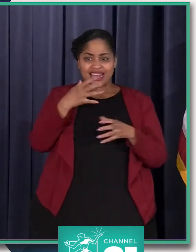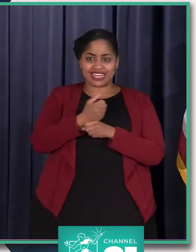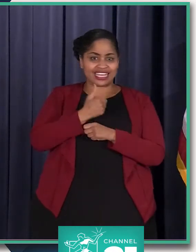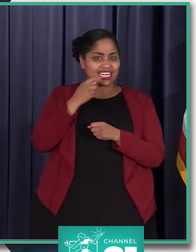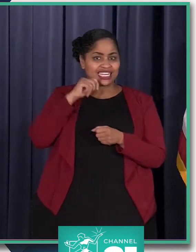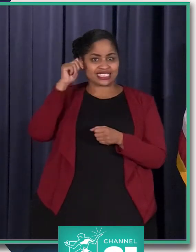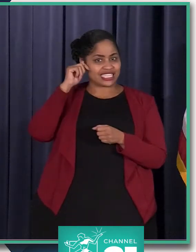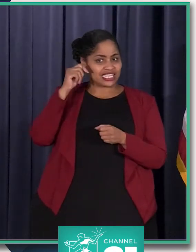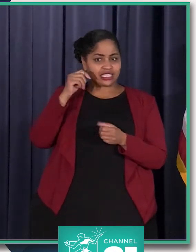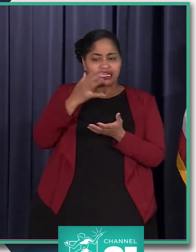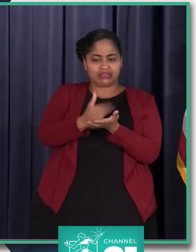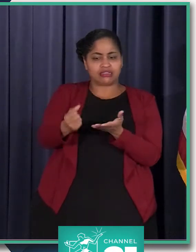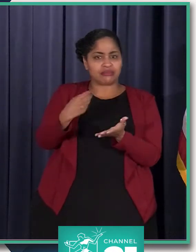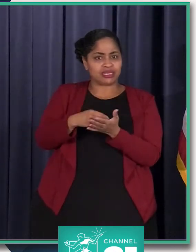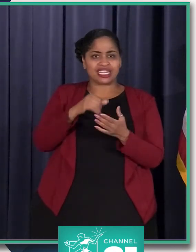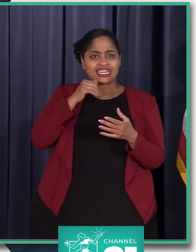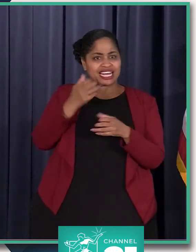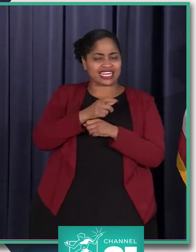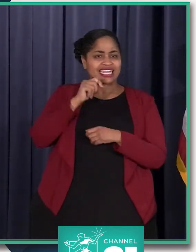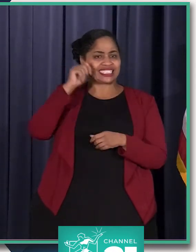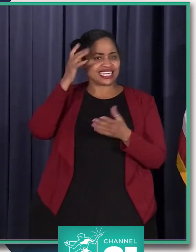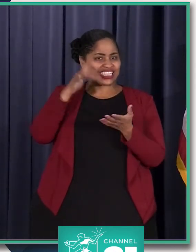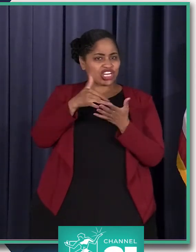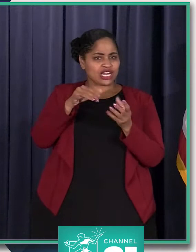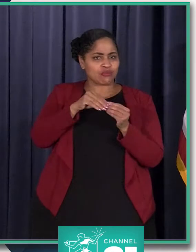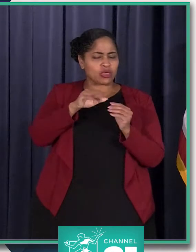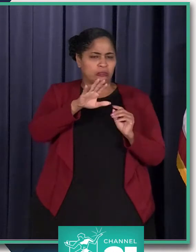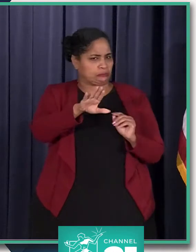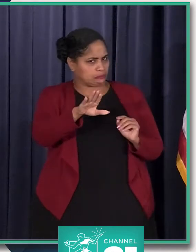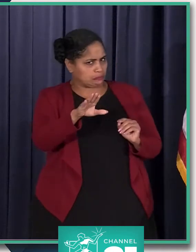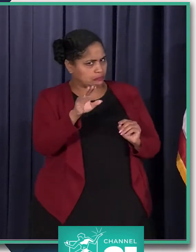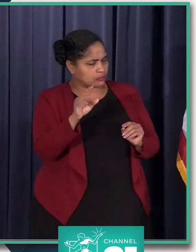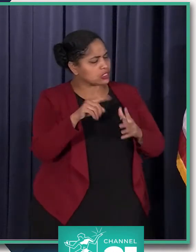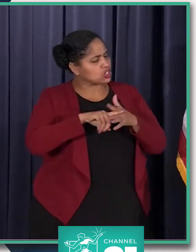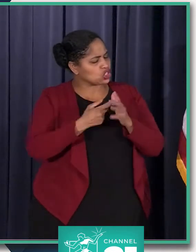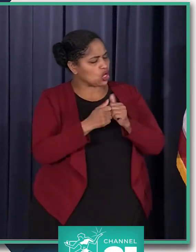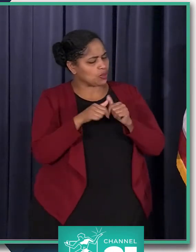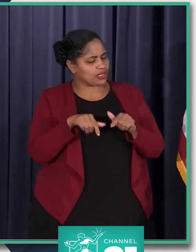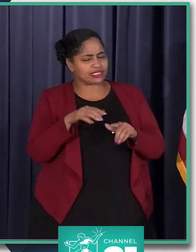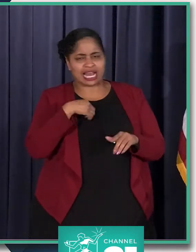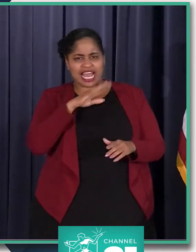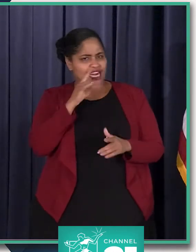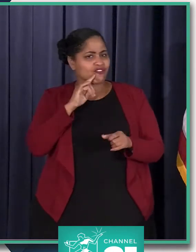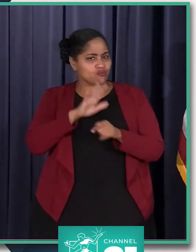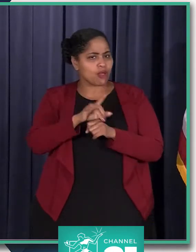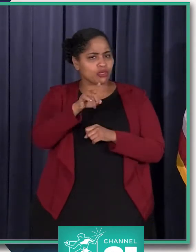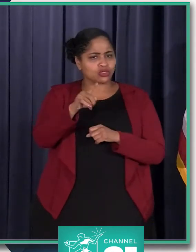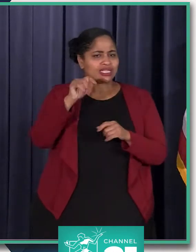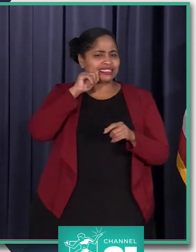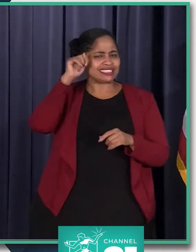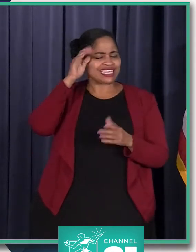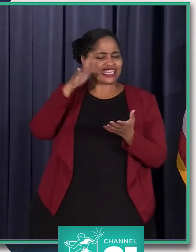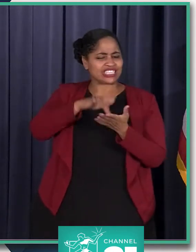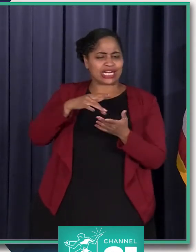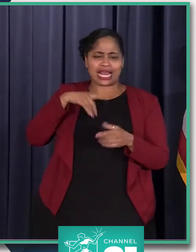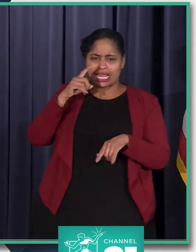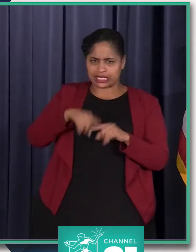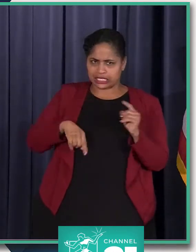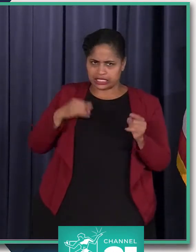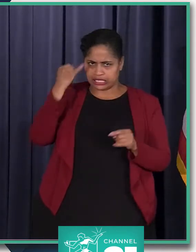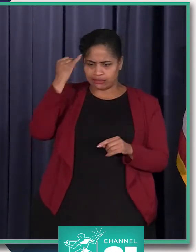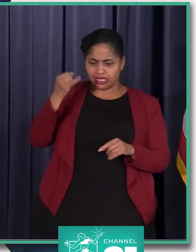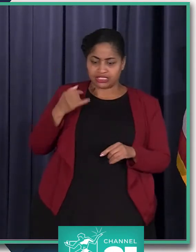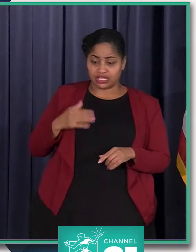teen center. So let's start with this. I never promised you a teen center. I cannot imagine, having raised